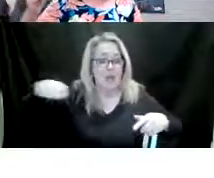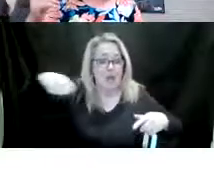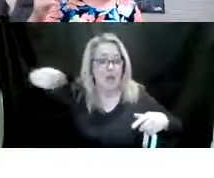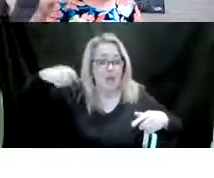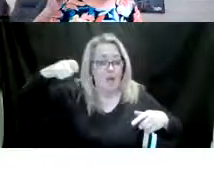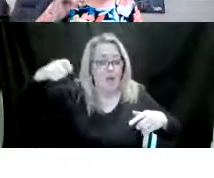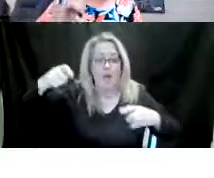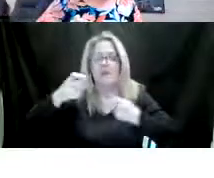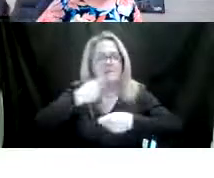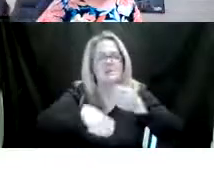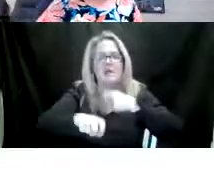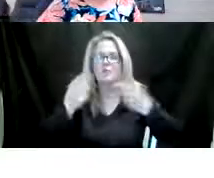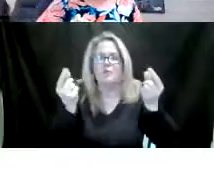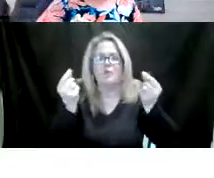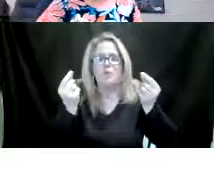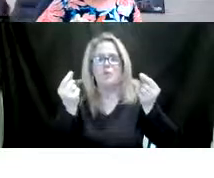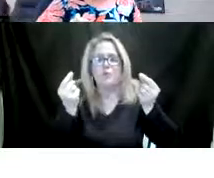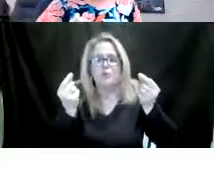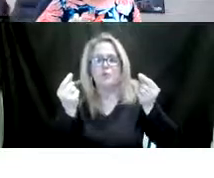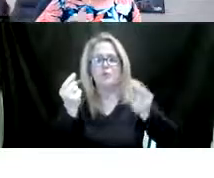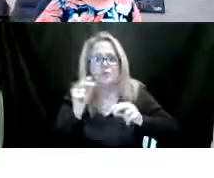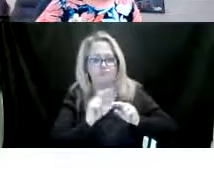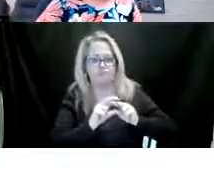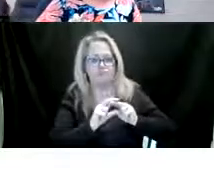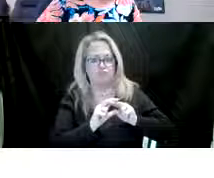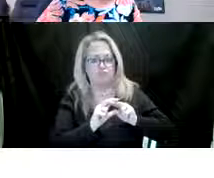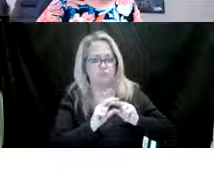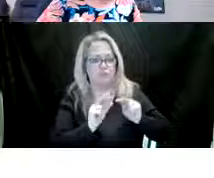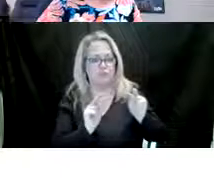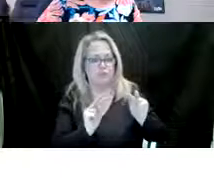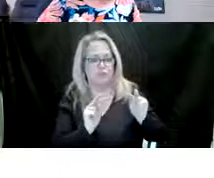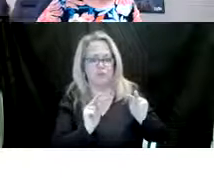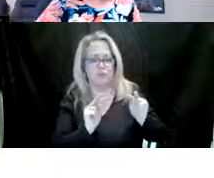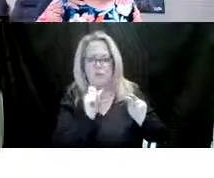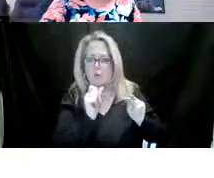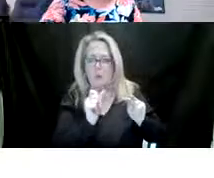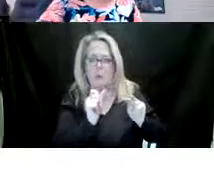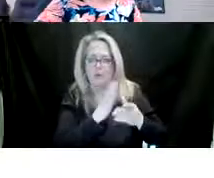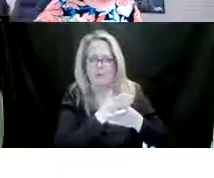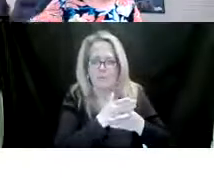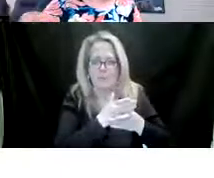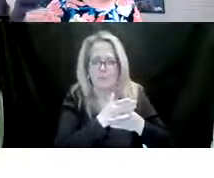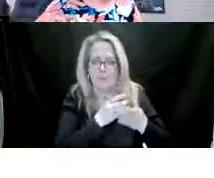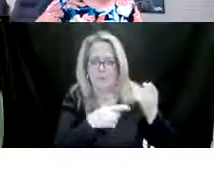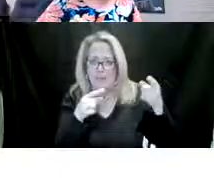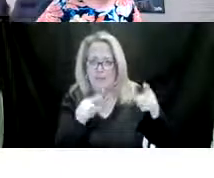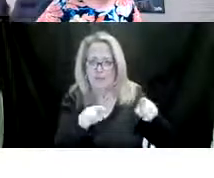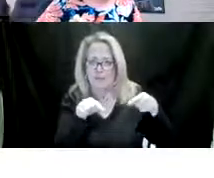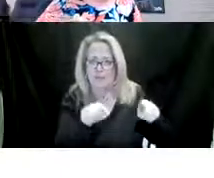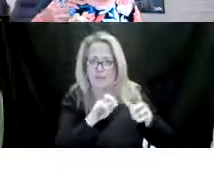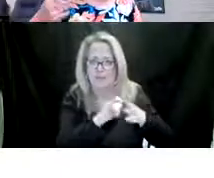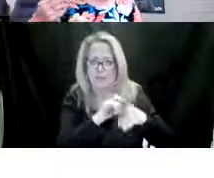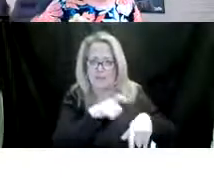but instead observing quietly and not interrupting what was happening during that